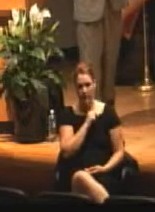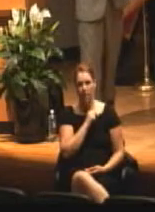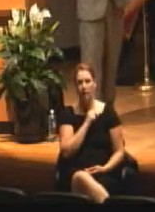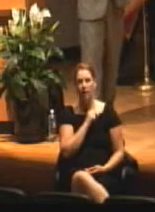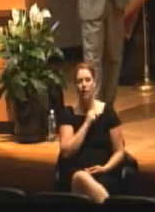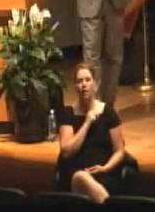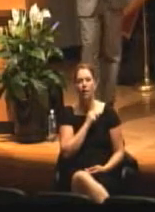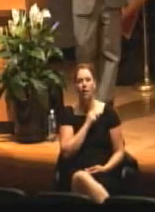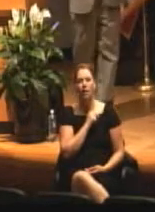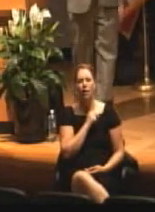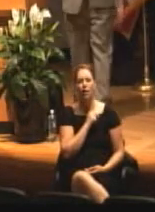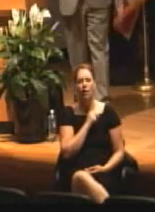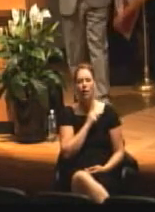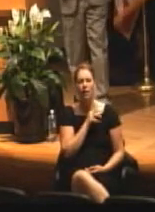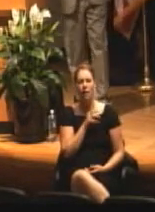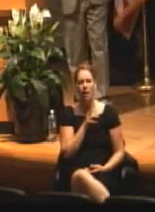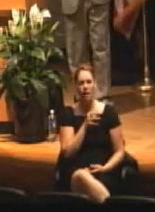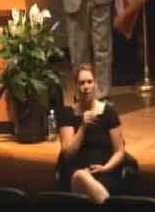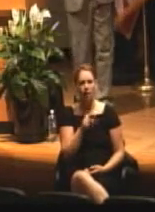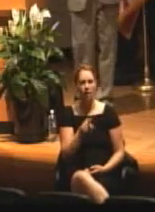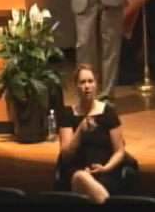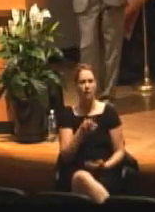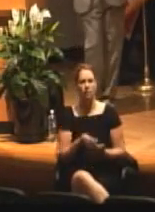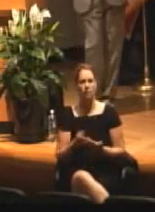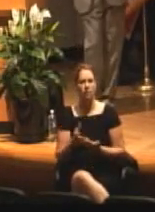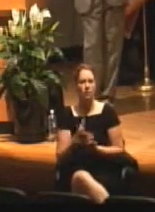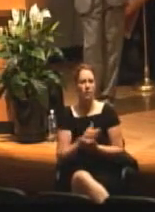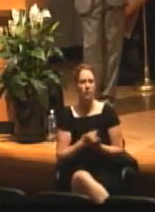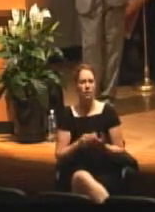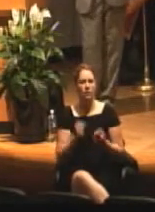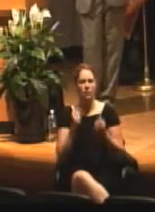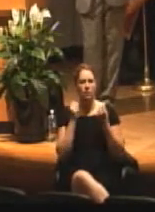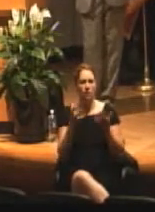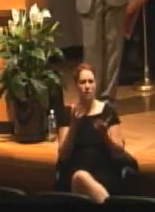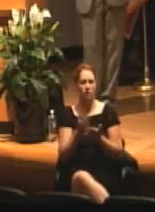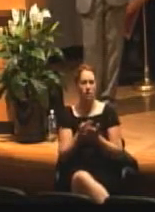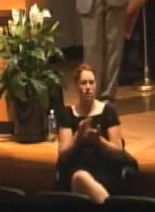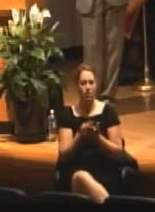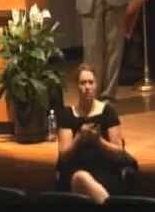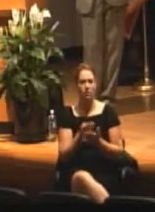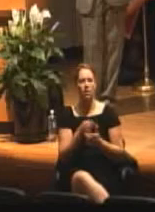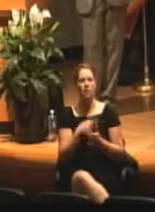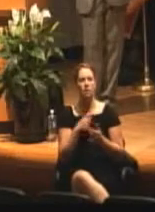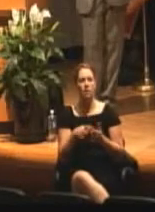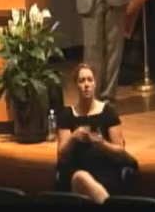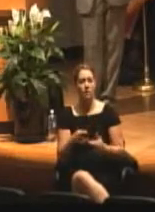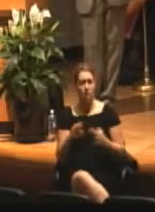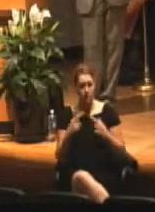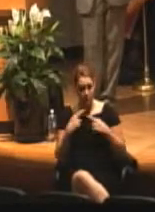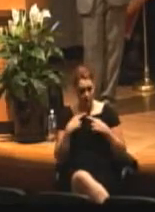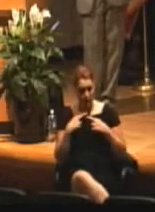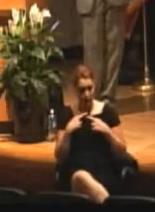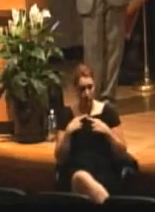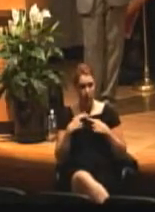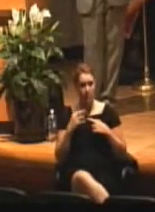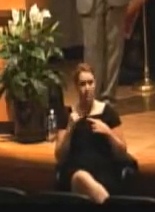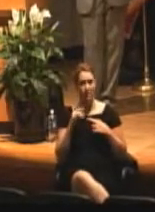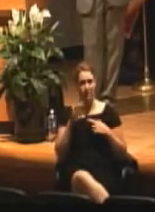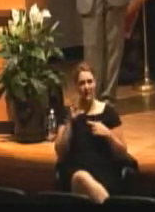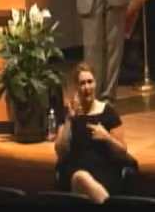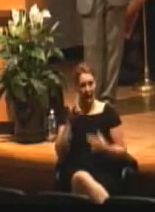Okay. And they're making a lot of money. And then they retire, and it's